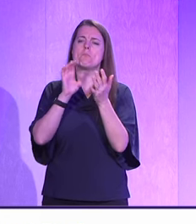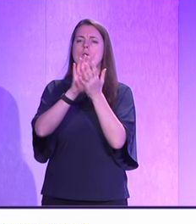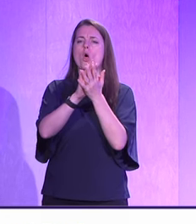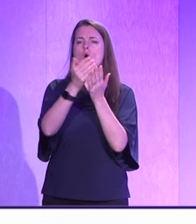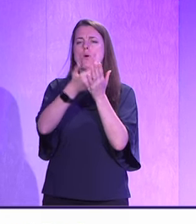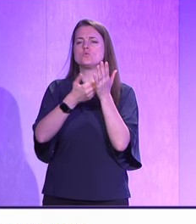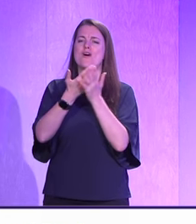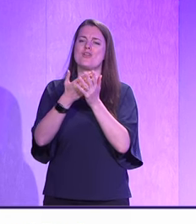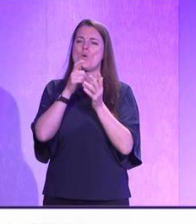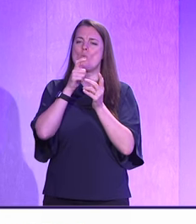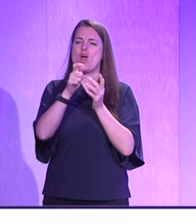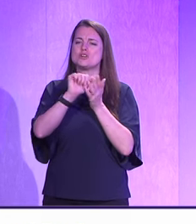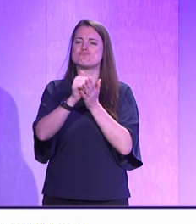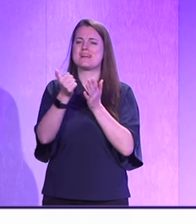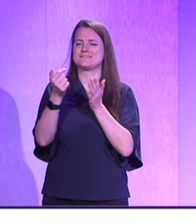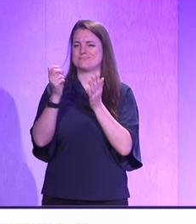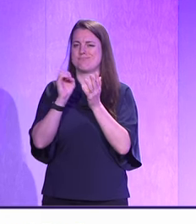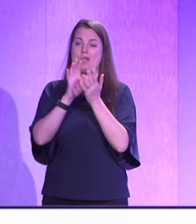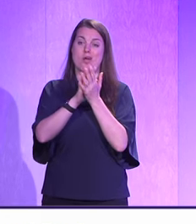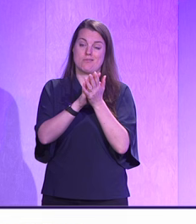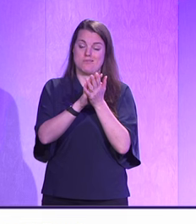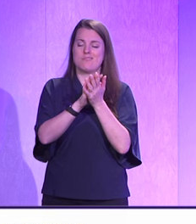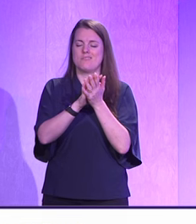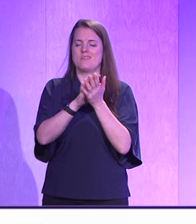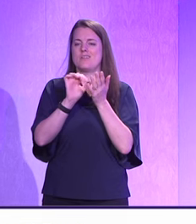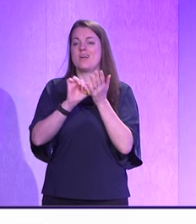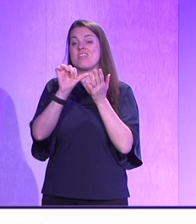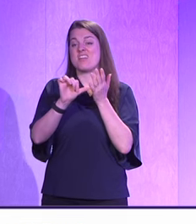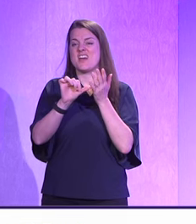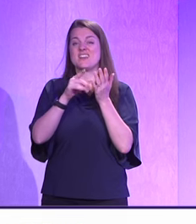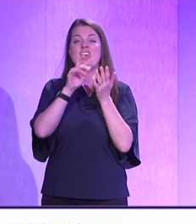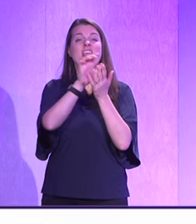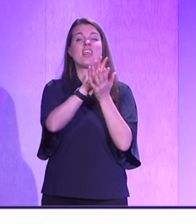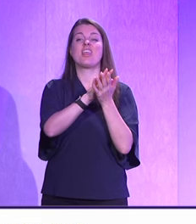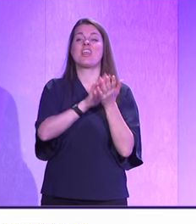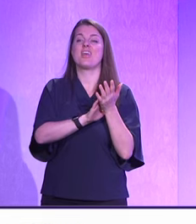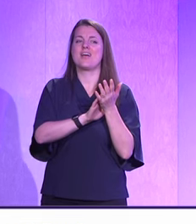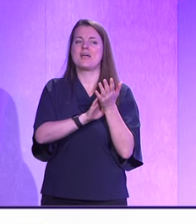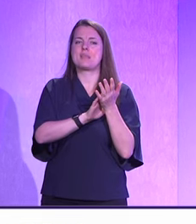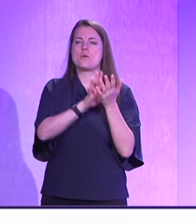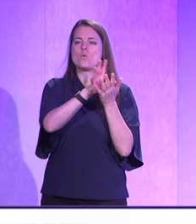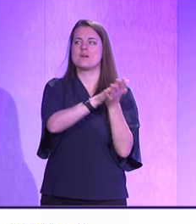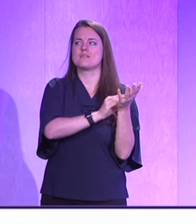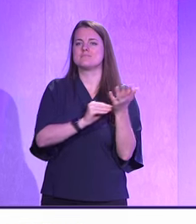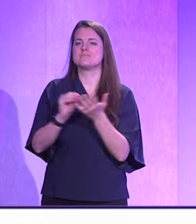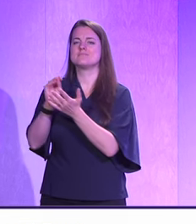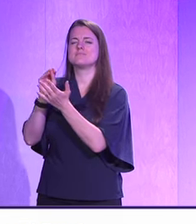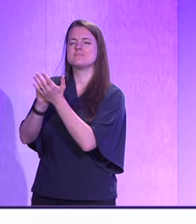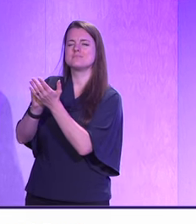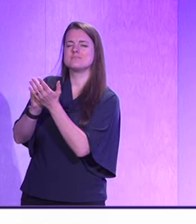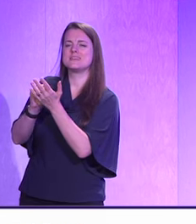on my WordPress blog. And then we pulled it together into something a bit more polished called DevOps